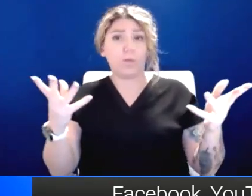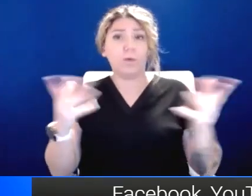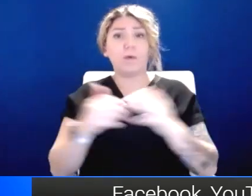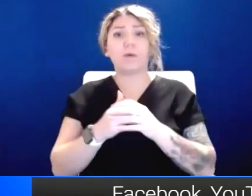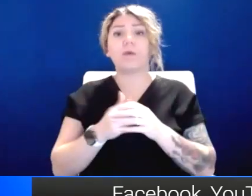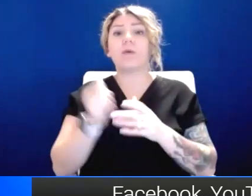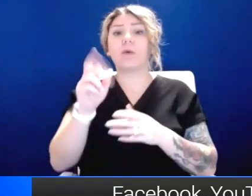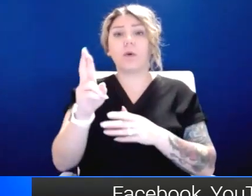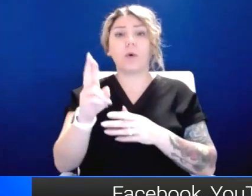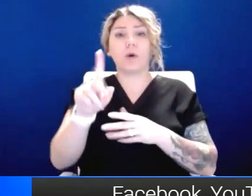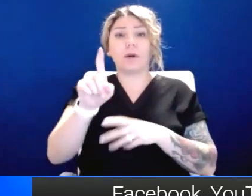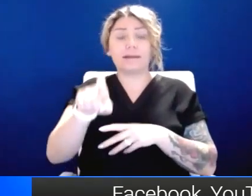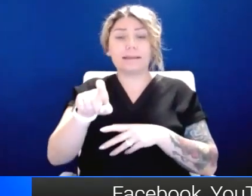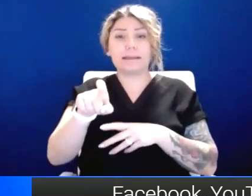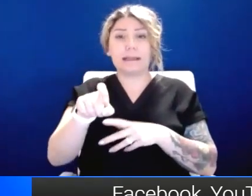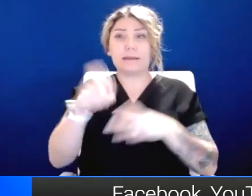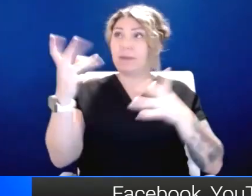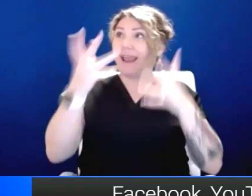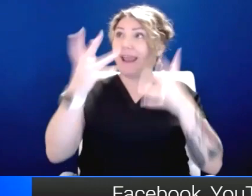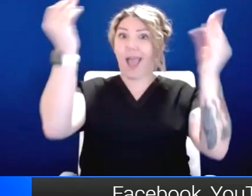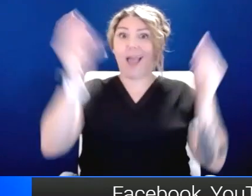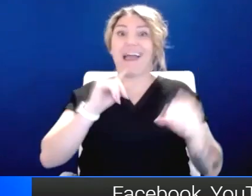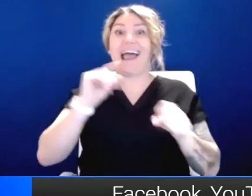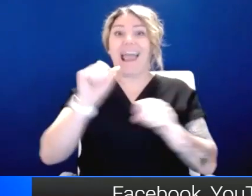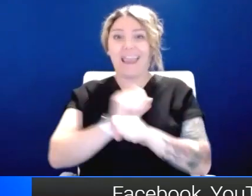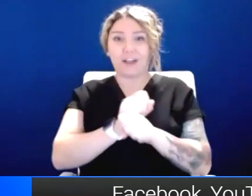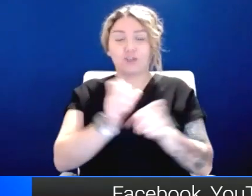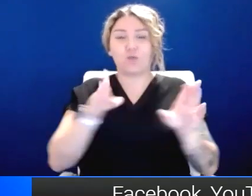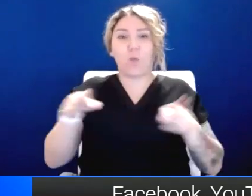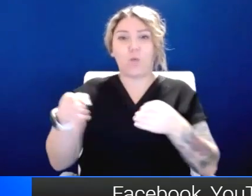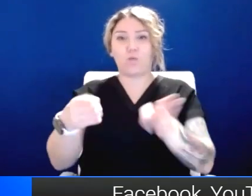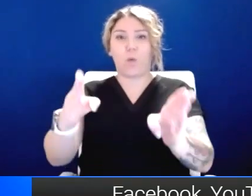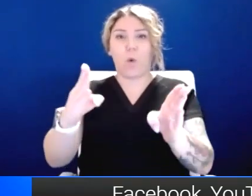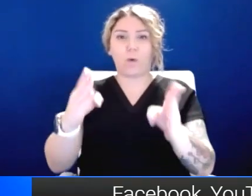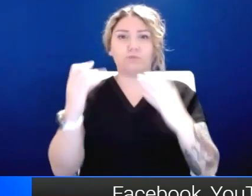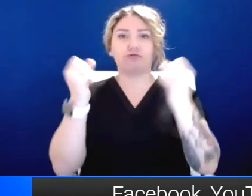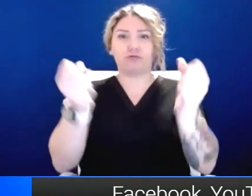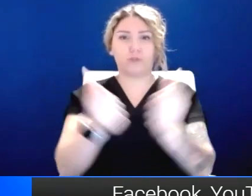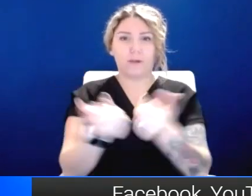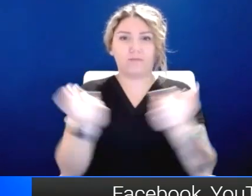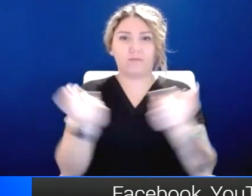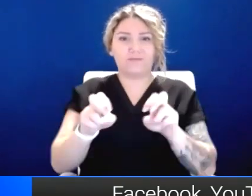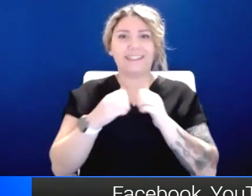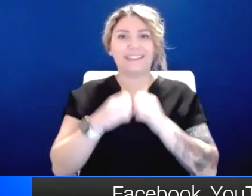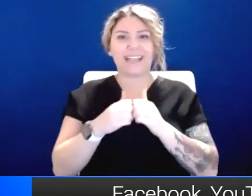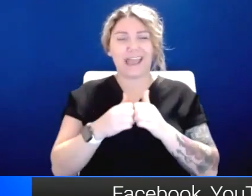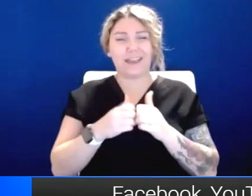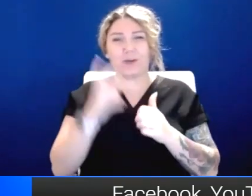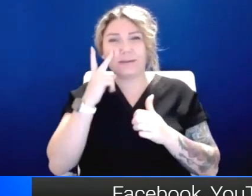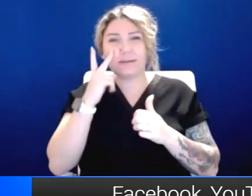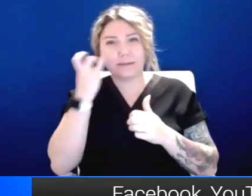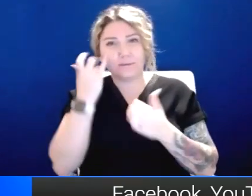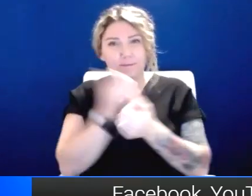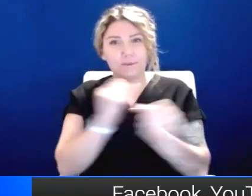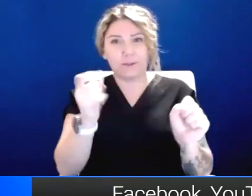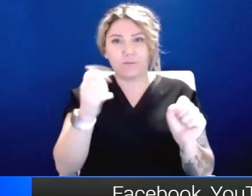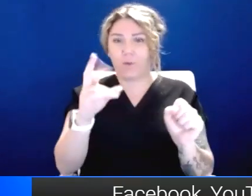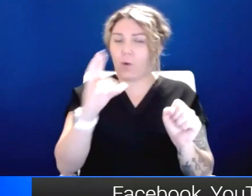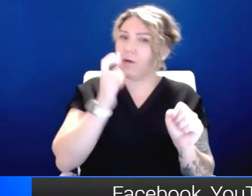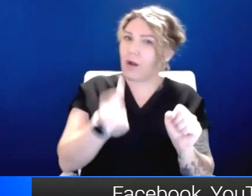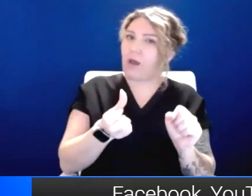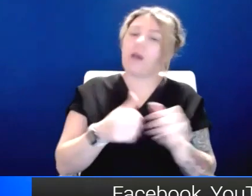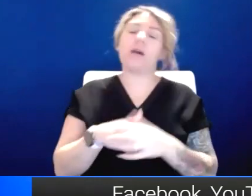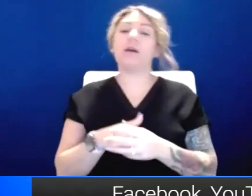need to actually take you out on the road and drive with you and see how safe you're driving or not. But just because you have Parkinson's